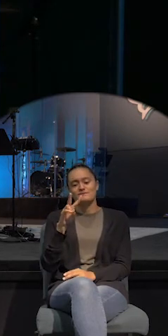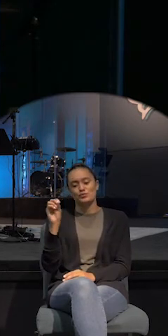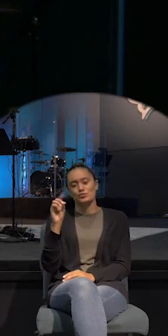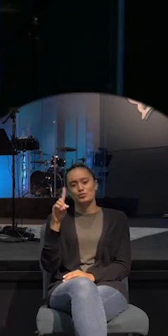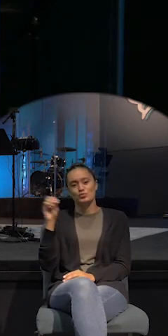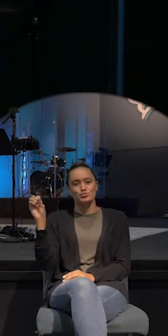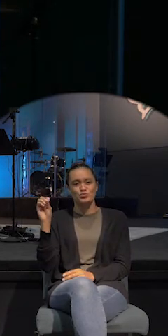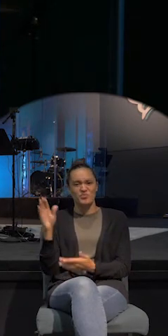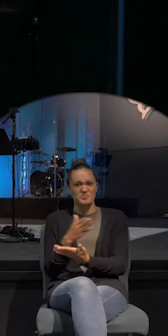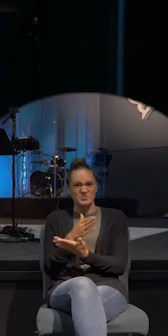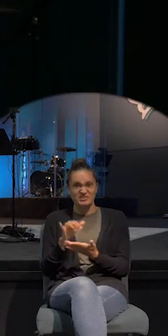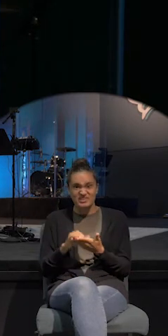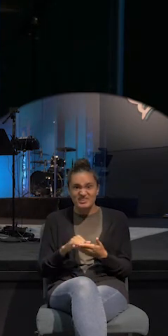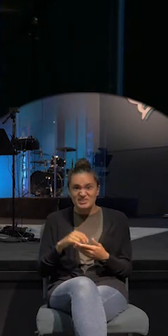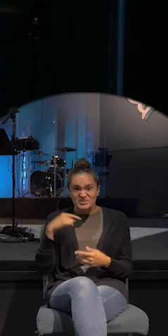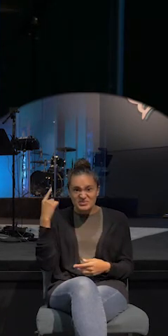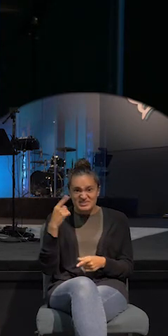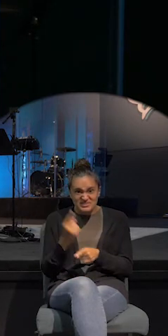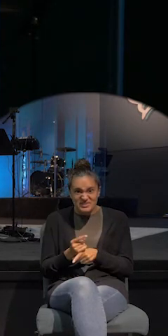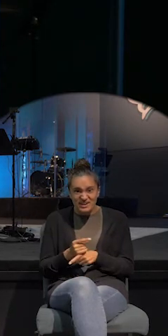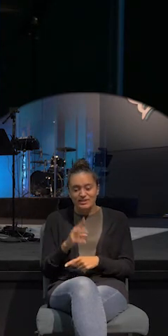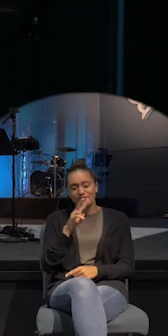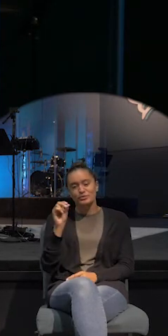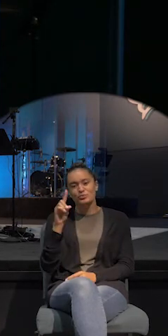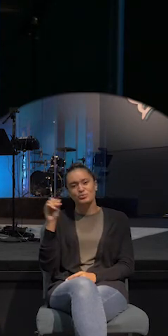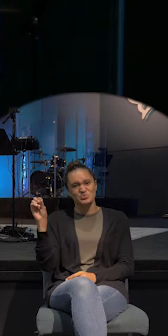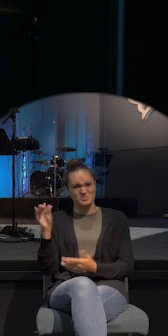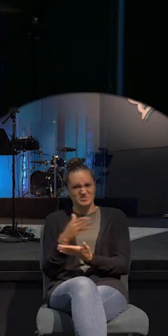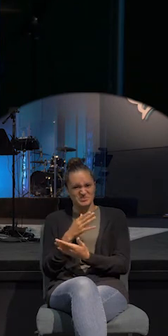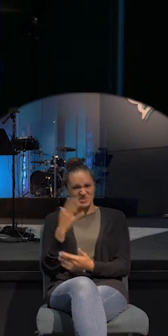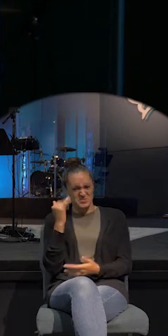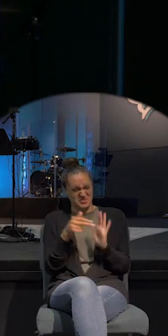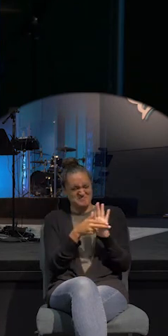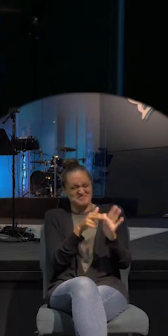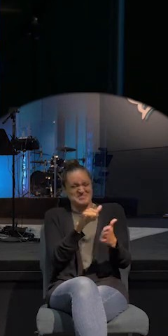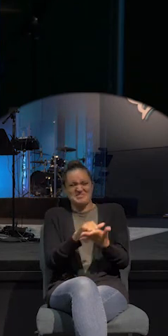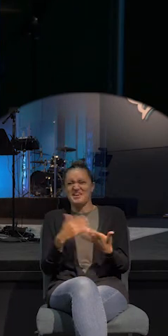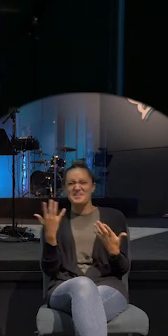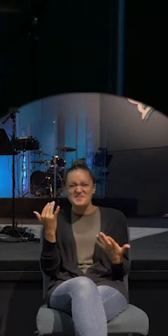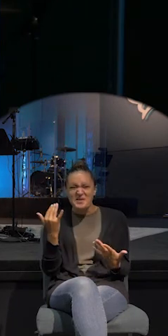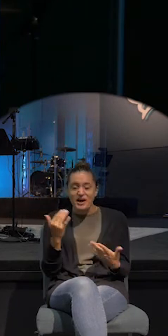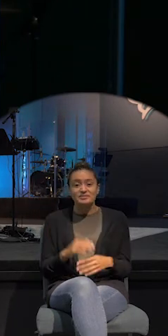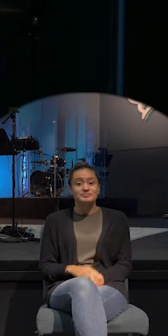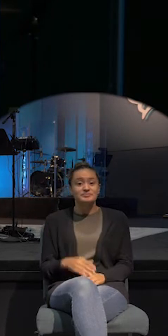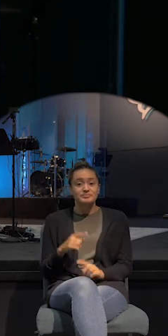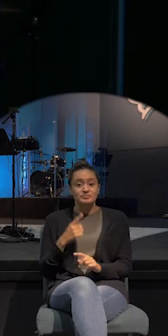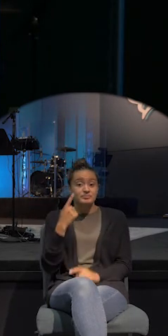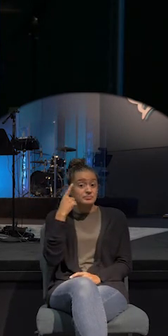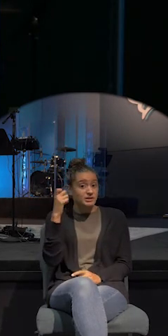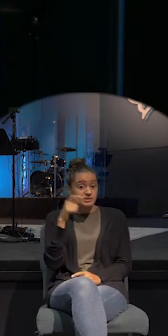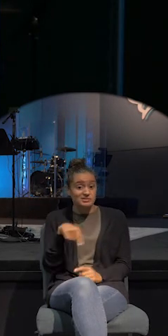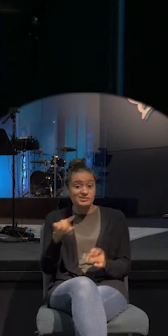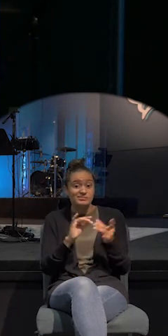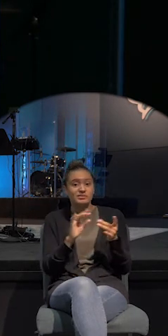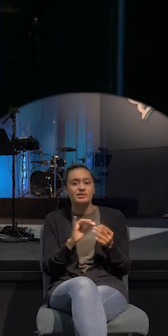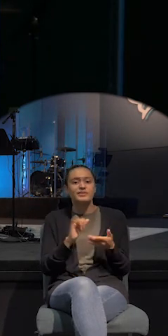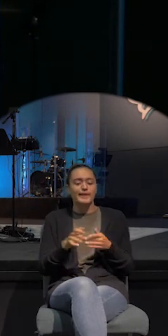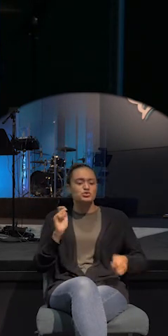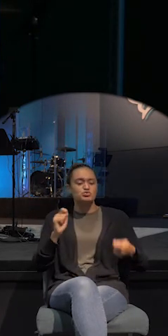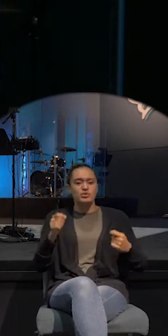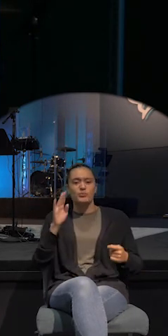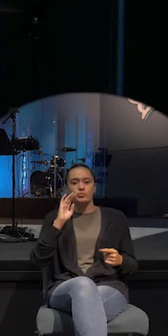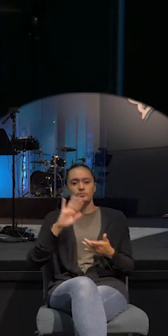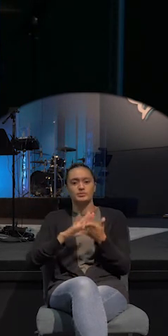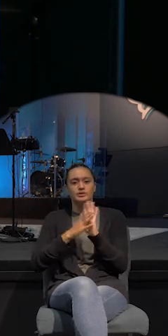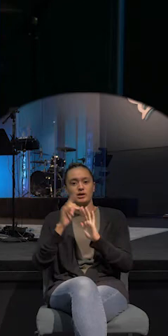music. Isn't that trippy? Voodoo music. Why voodoo? Because they said the drum beat would put you